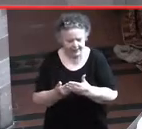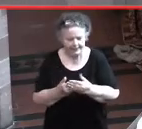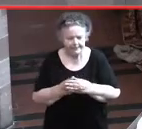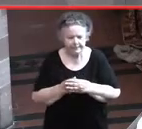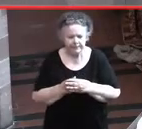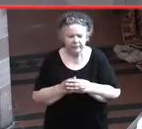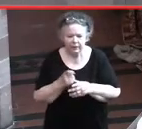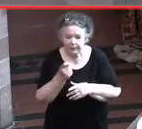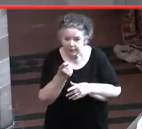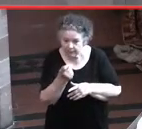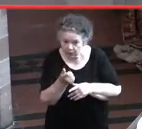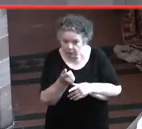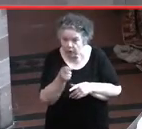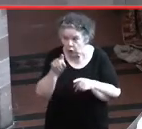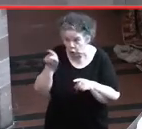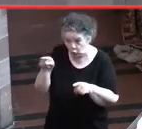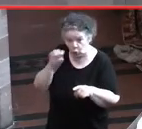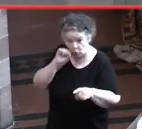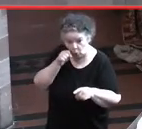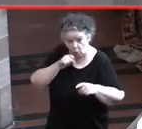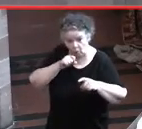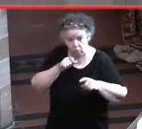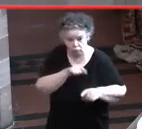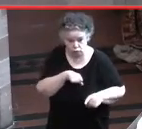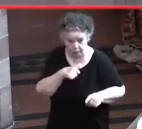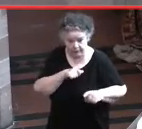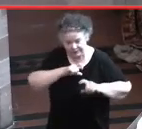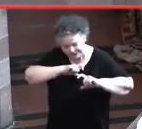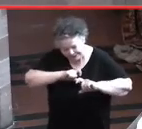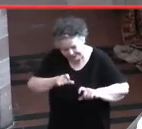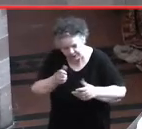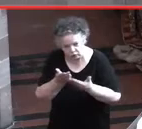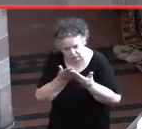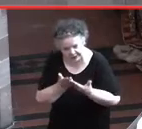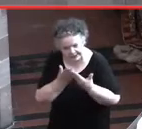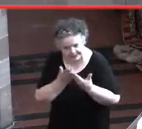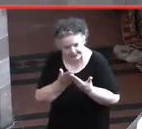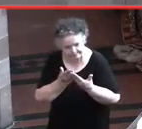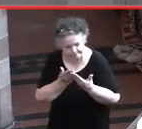But in a moment, you will promise to continue the studies necessary for this.